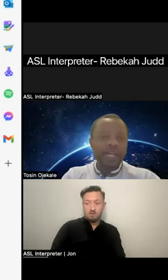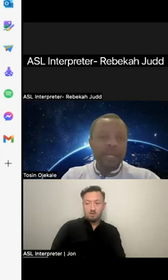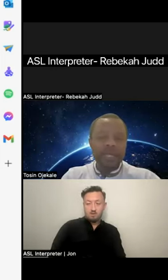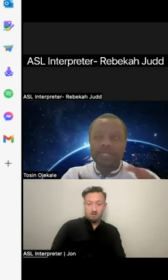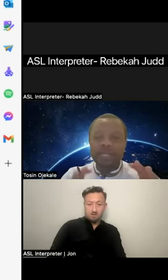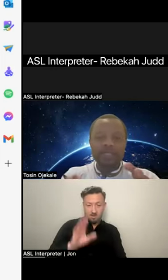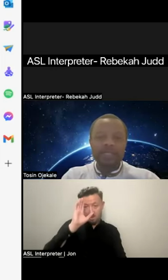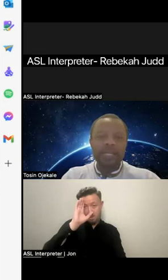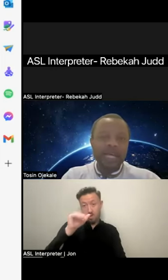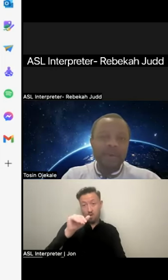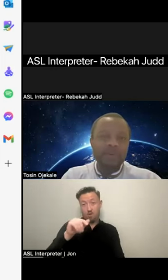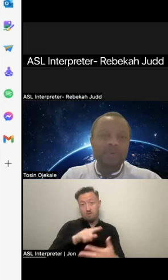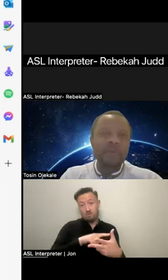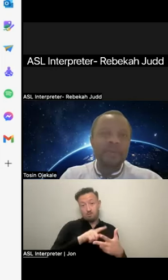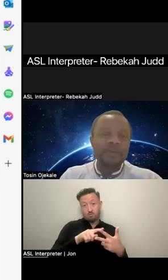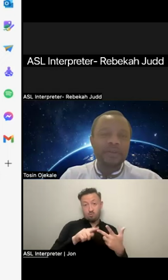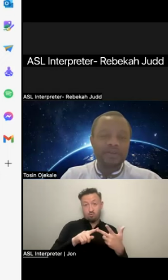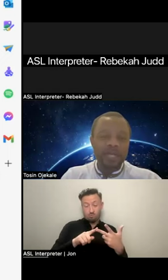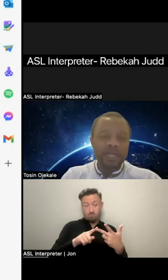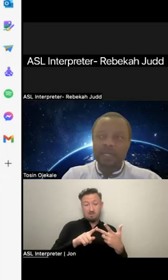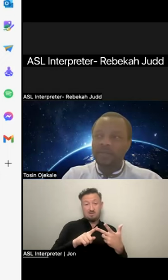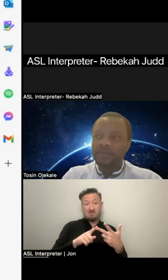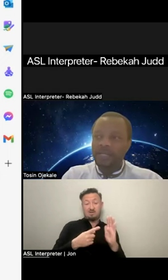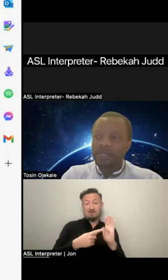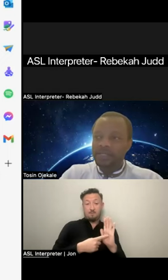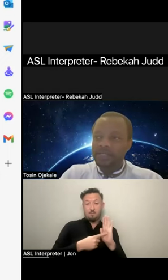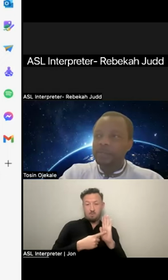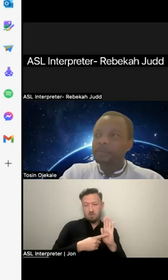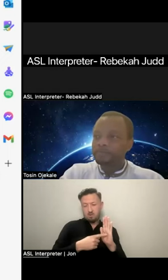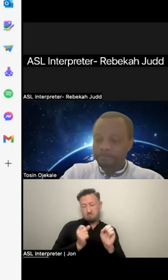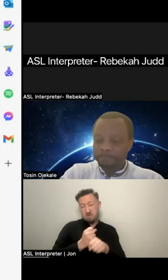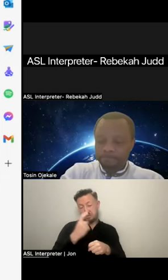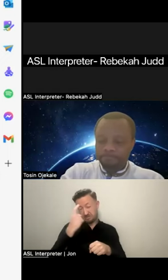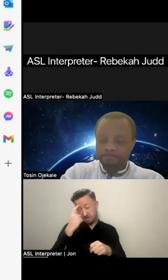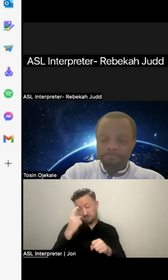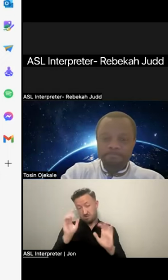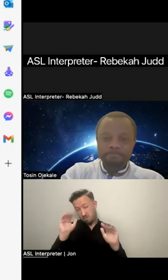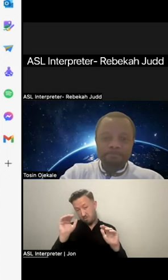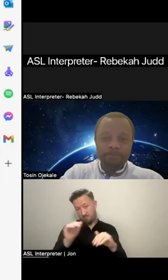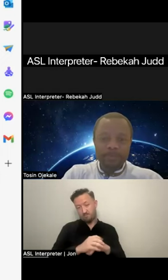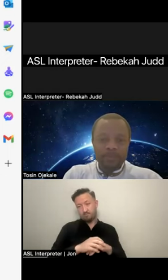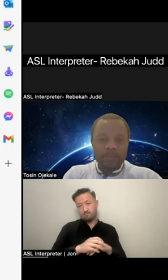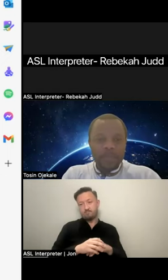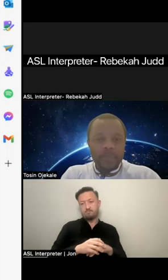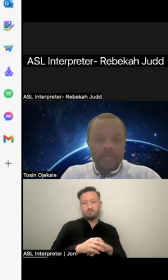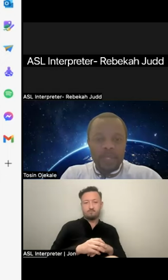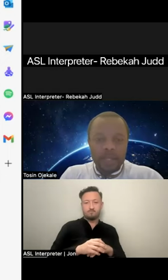3 elements and the examples we've given makes a lot of sense to you.